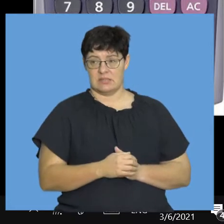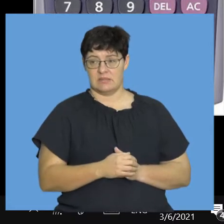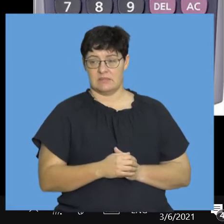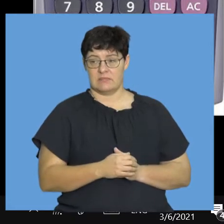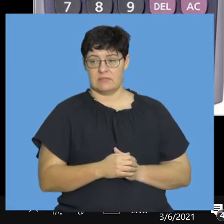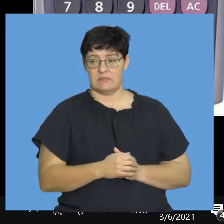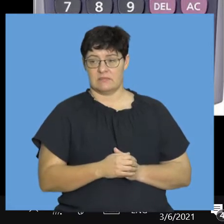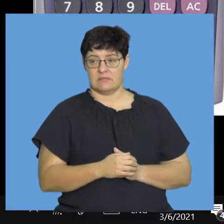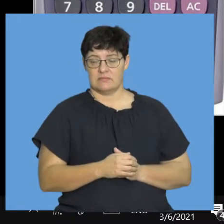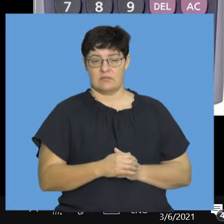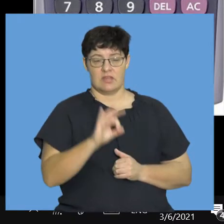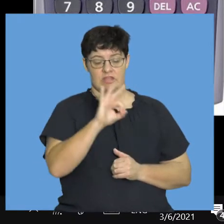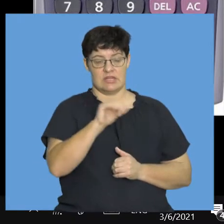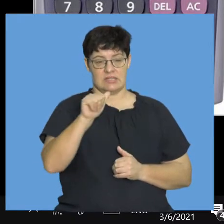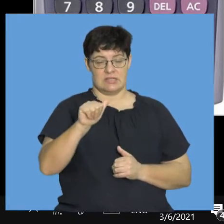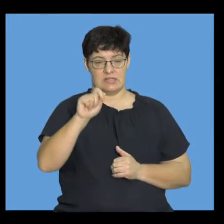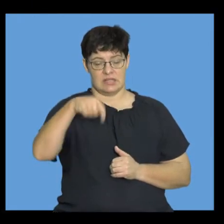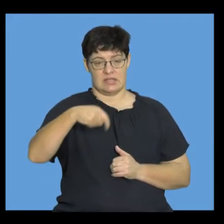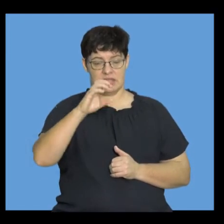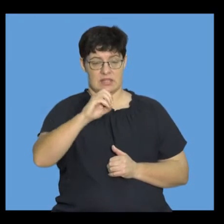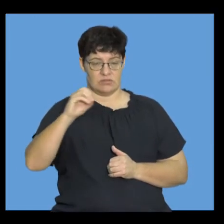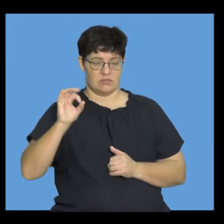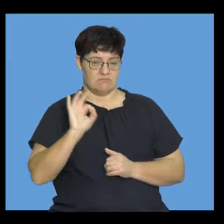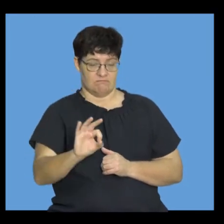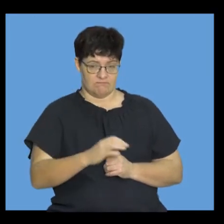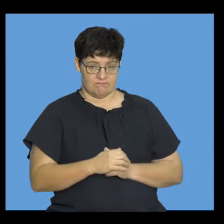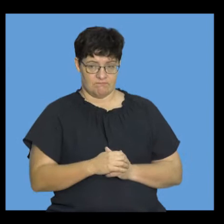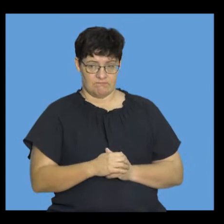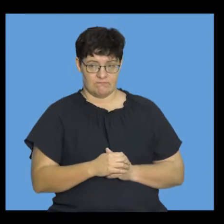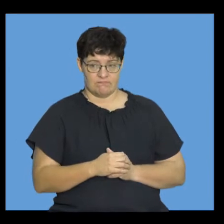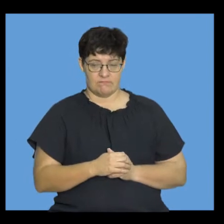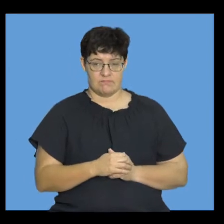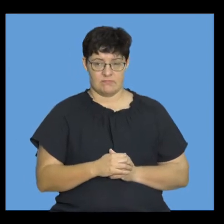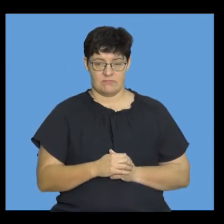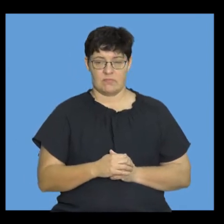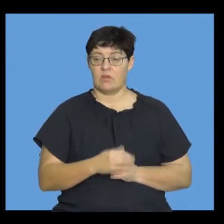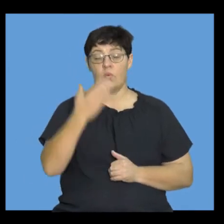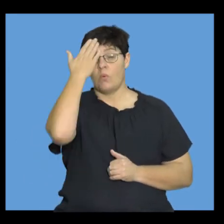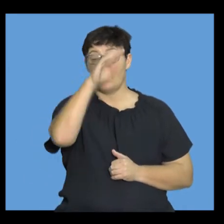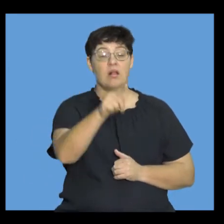and there you go, 36,000 is correct. So once again, what do we know here?